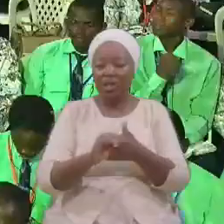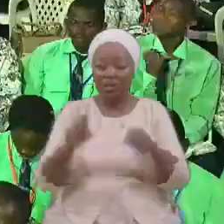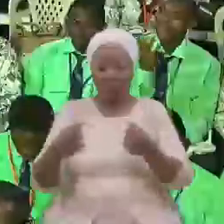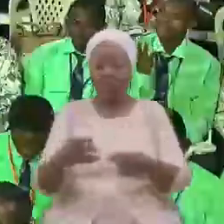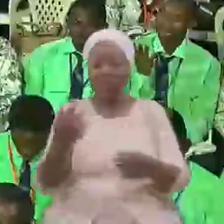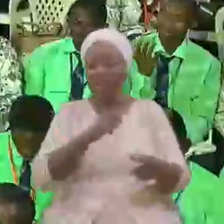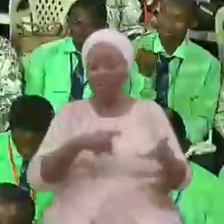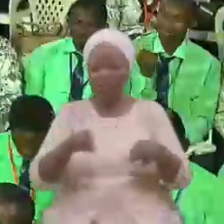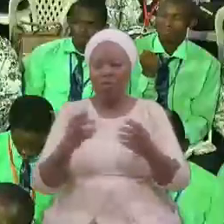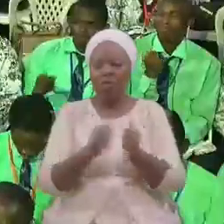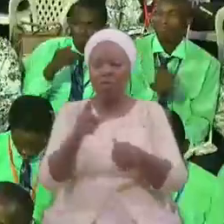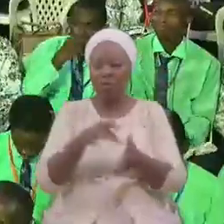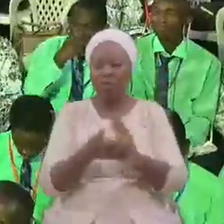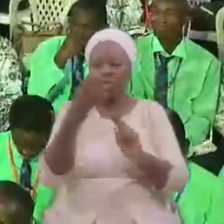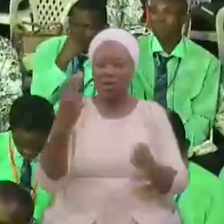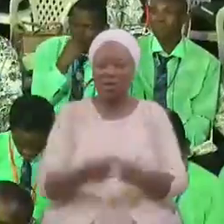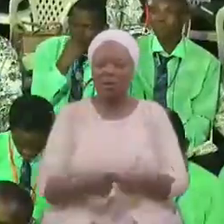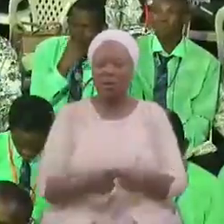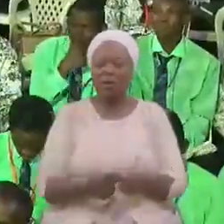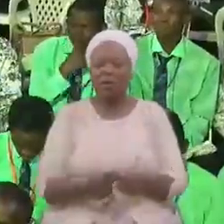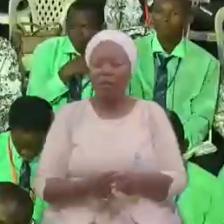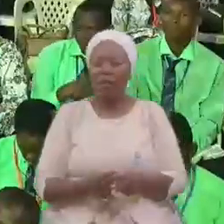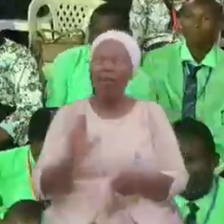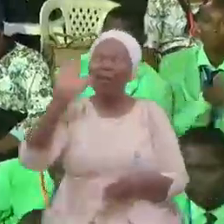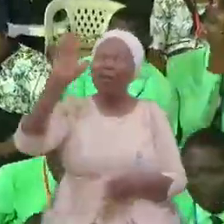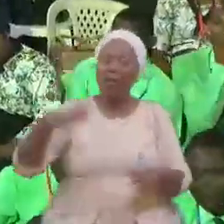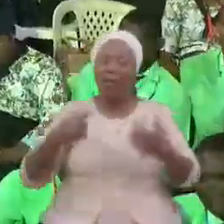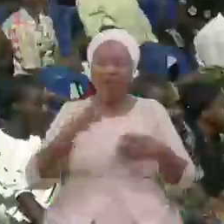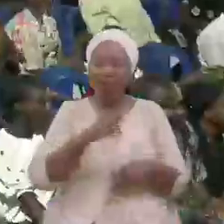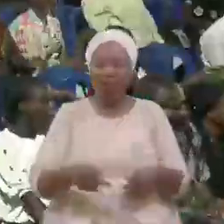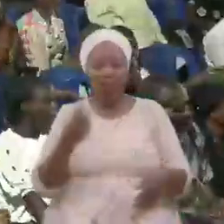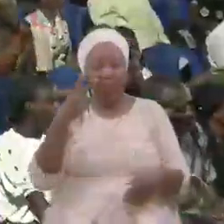you. Amen. His life will be reproduced in your